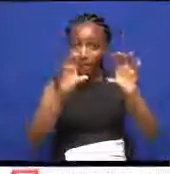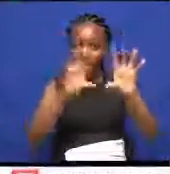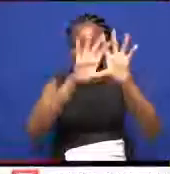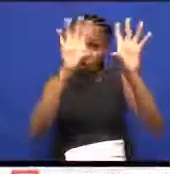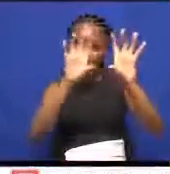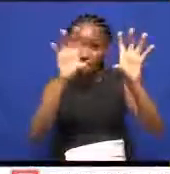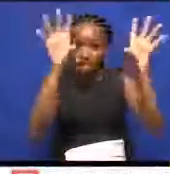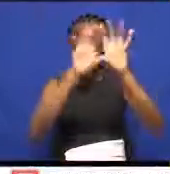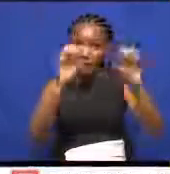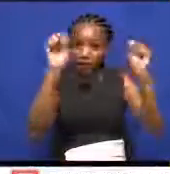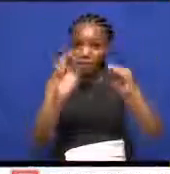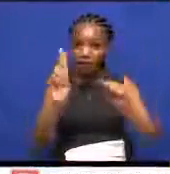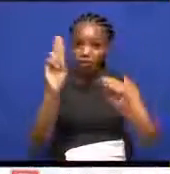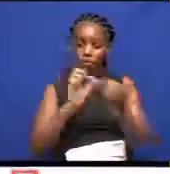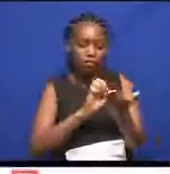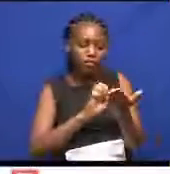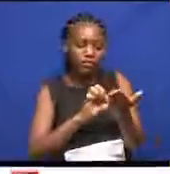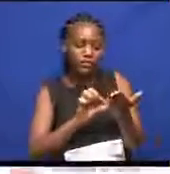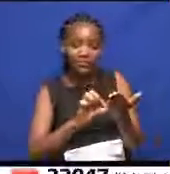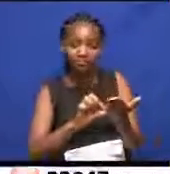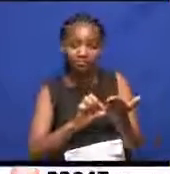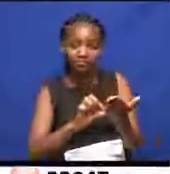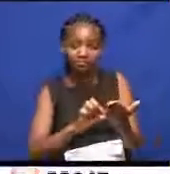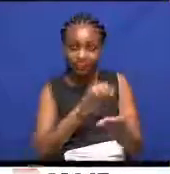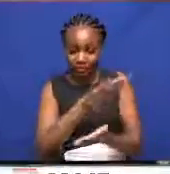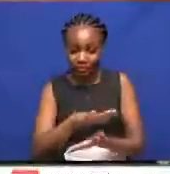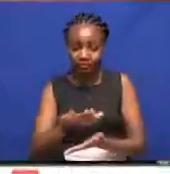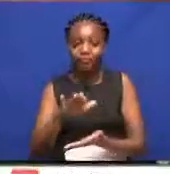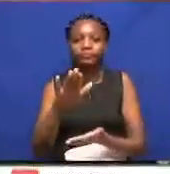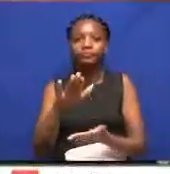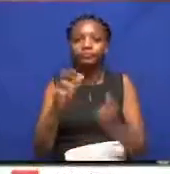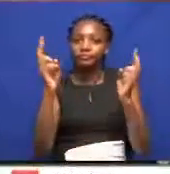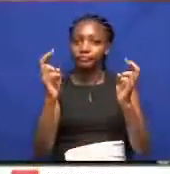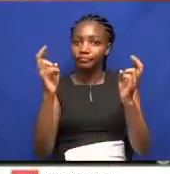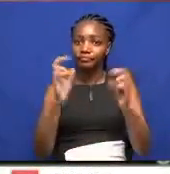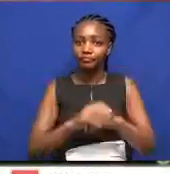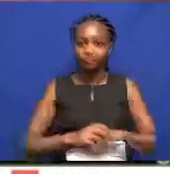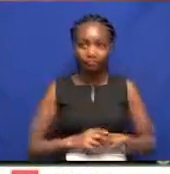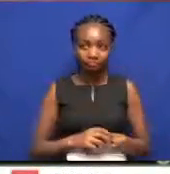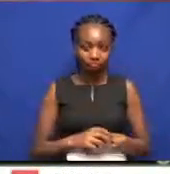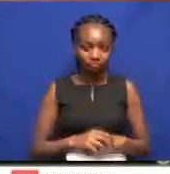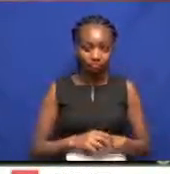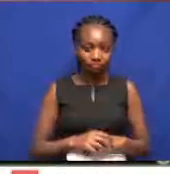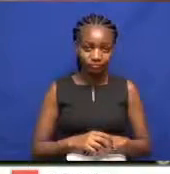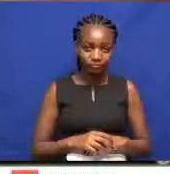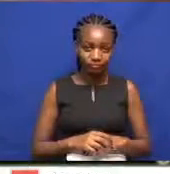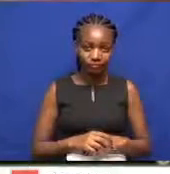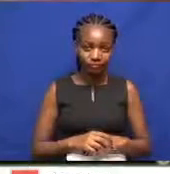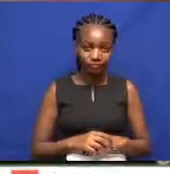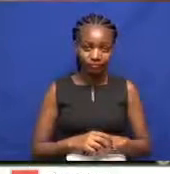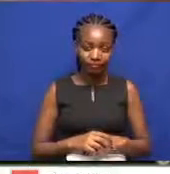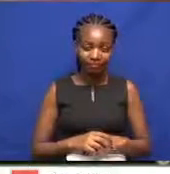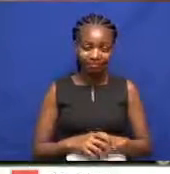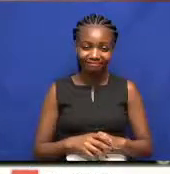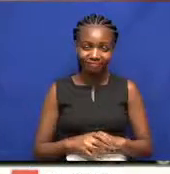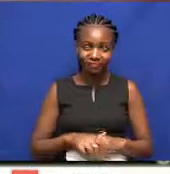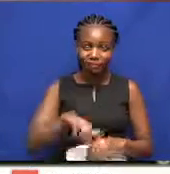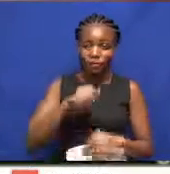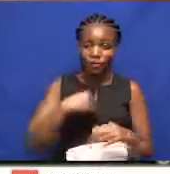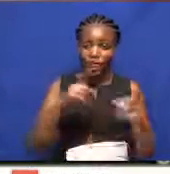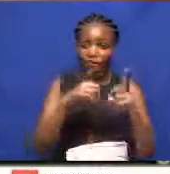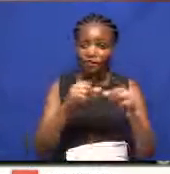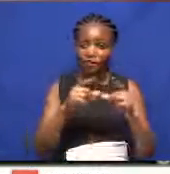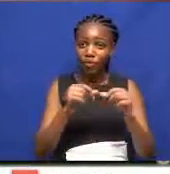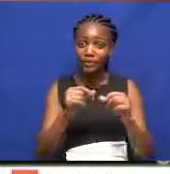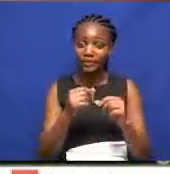to the amendments made to the Parliamentary Pensions Act. There is a saying in Jaluo that